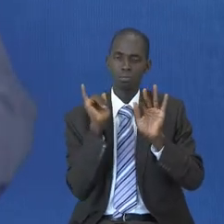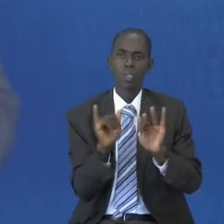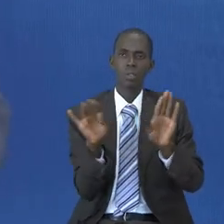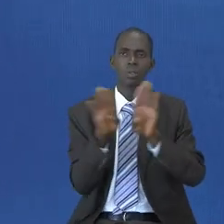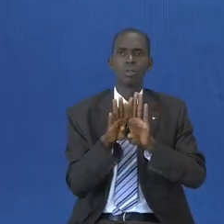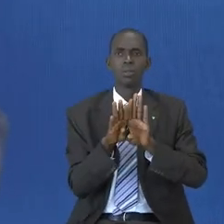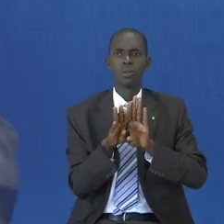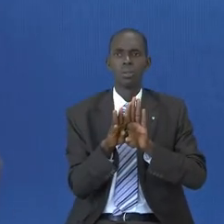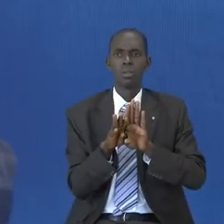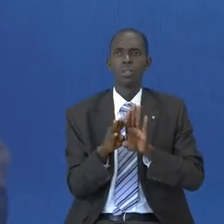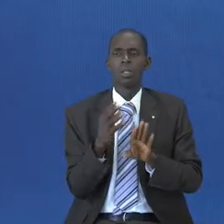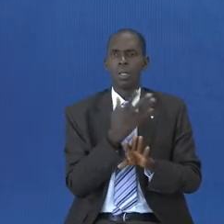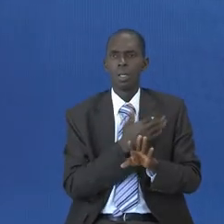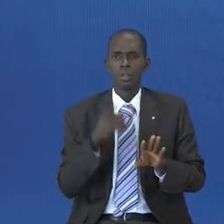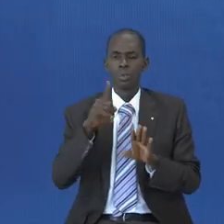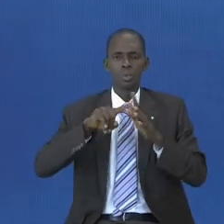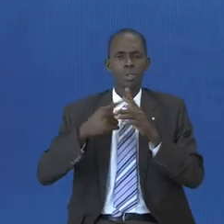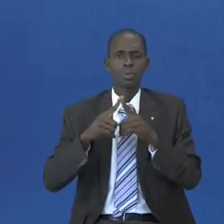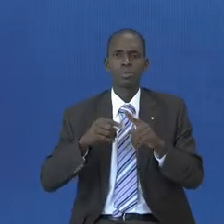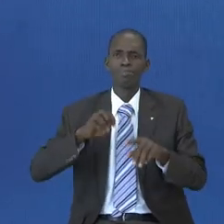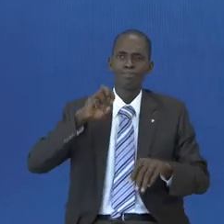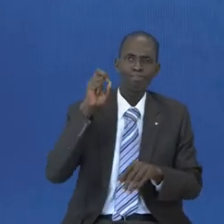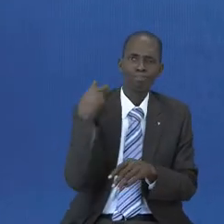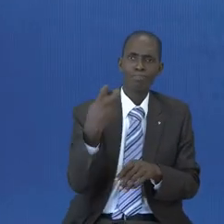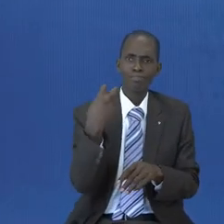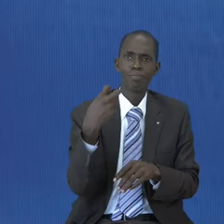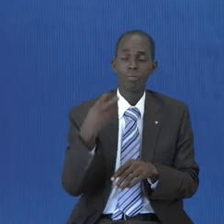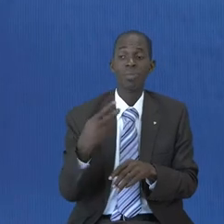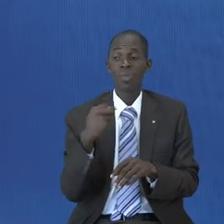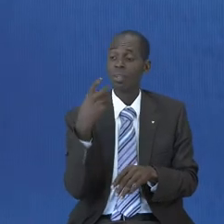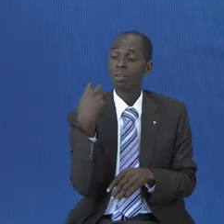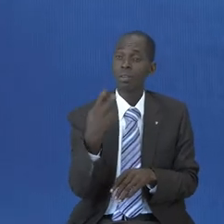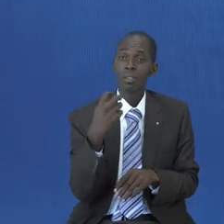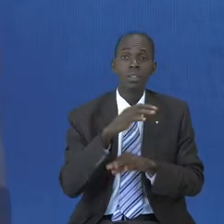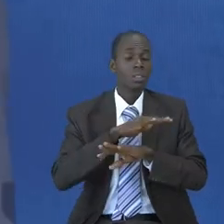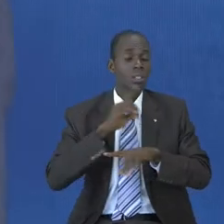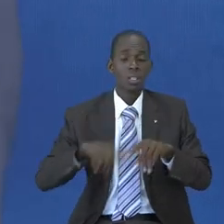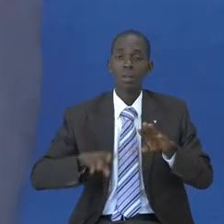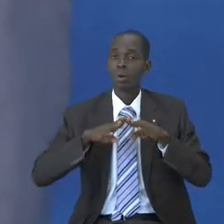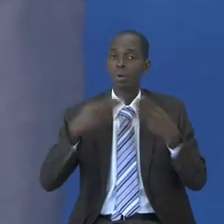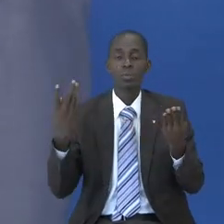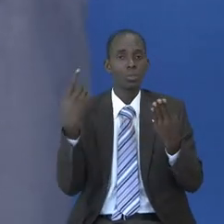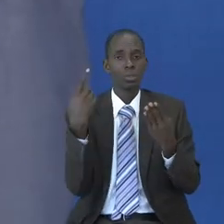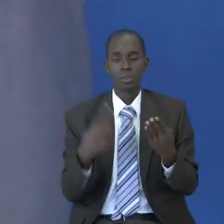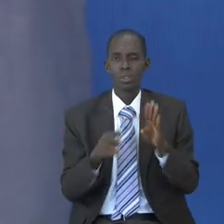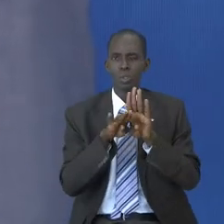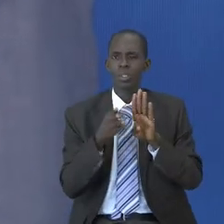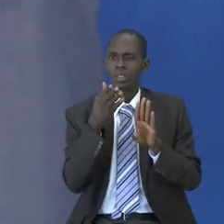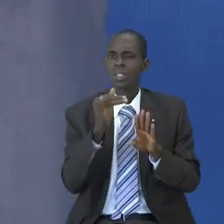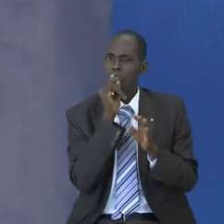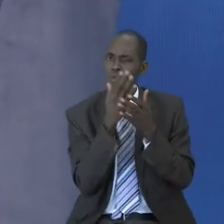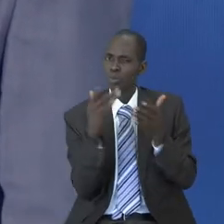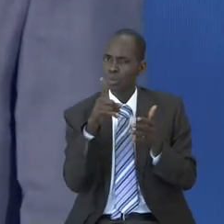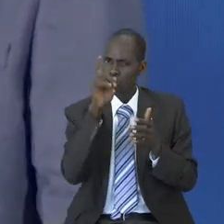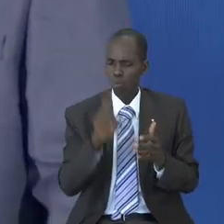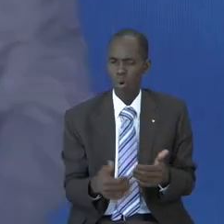Then you come out, you bang the door, the banging does not open the door. There is something you should have got, and